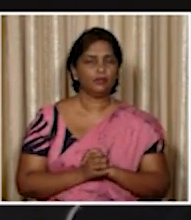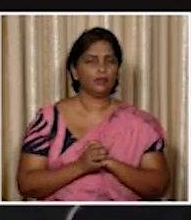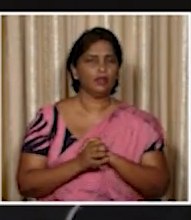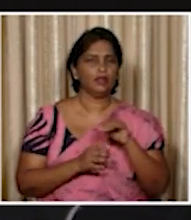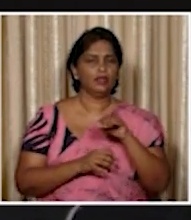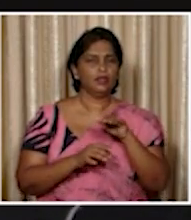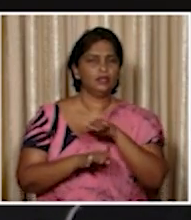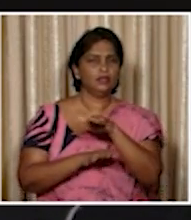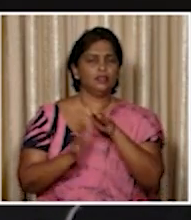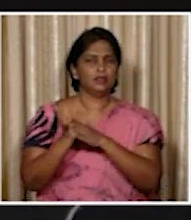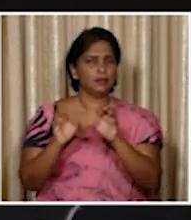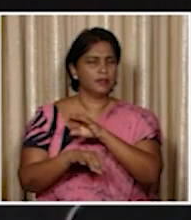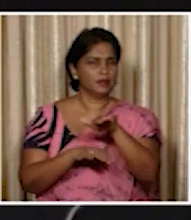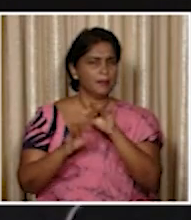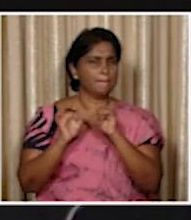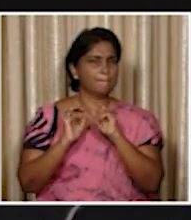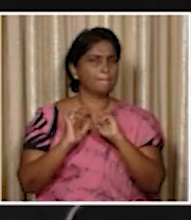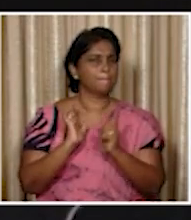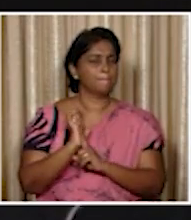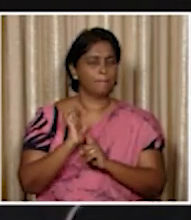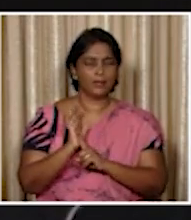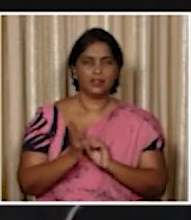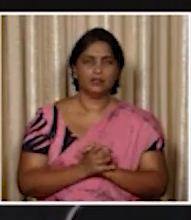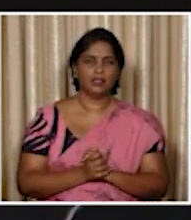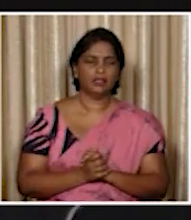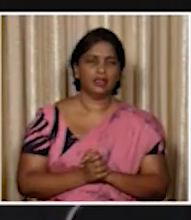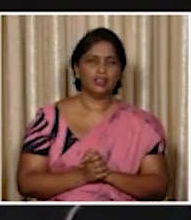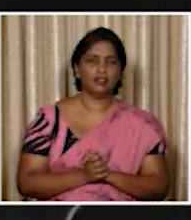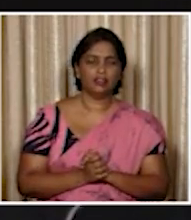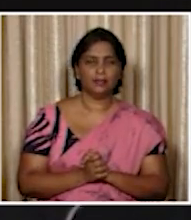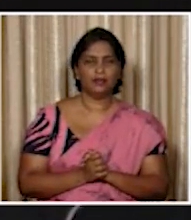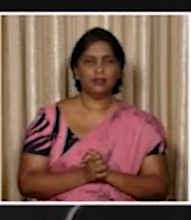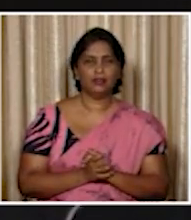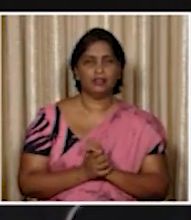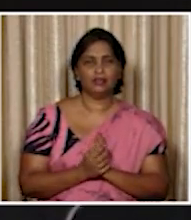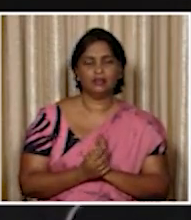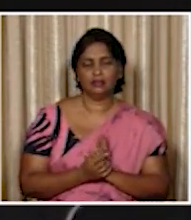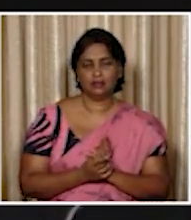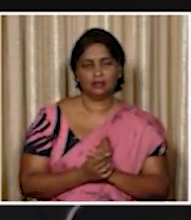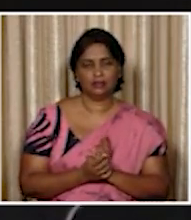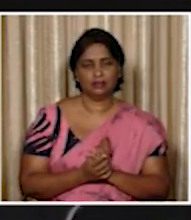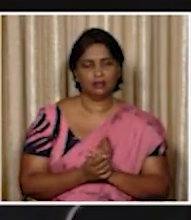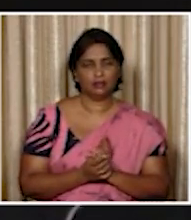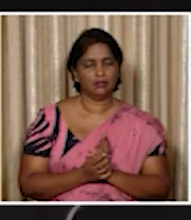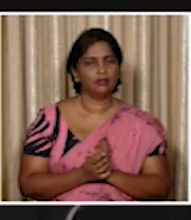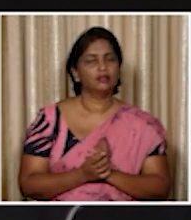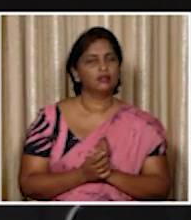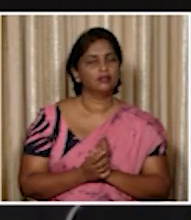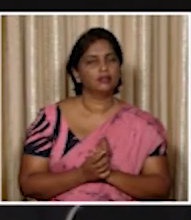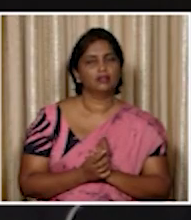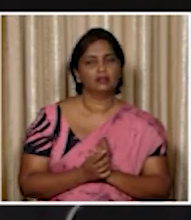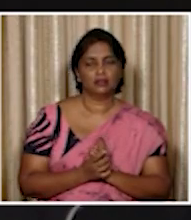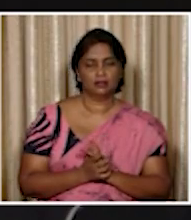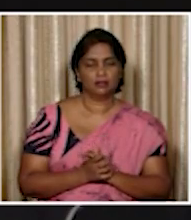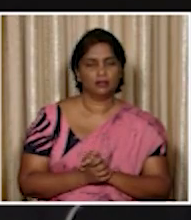There seems to be a conflict between these tech companies and governments, mainly for possession of data